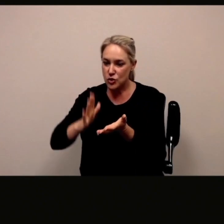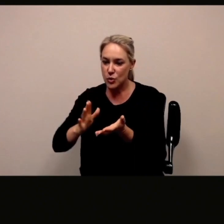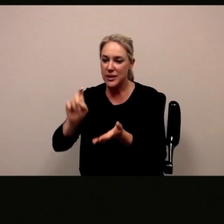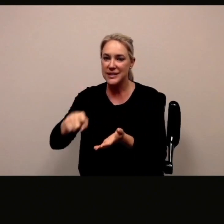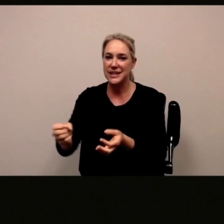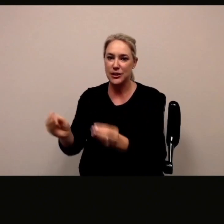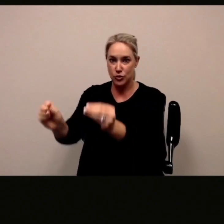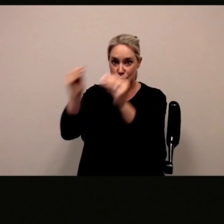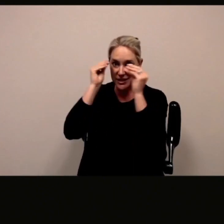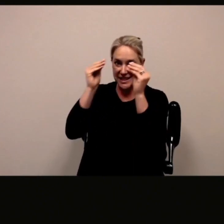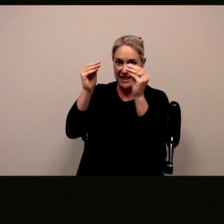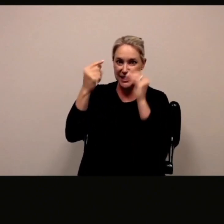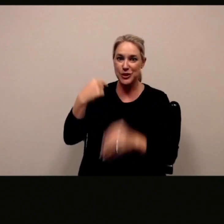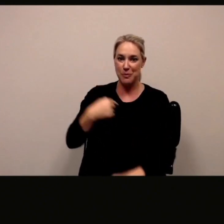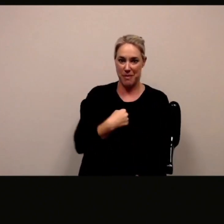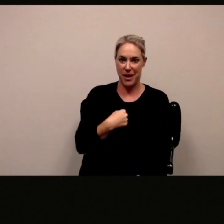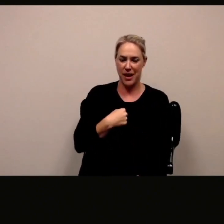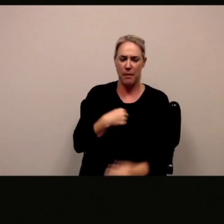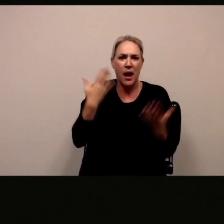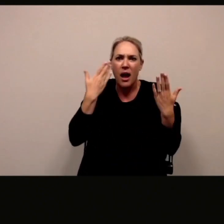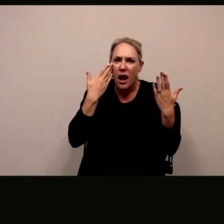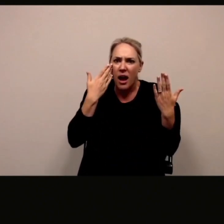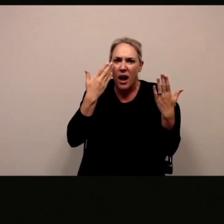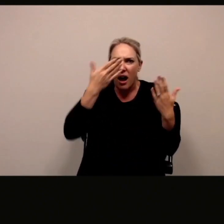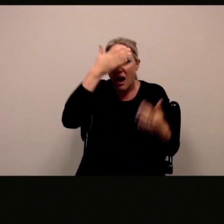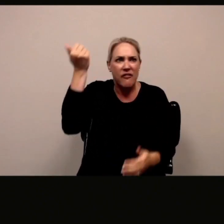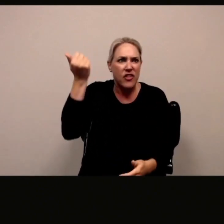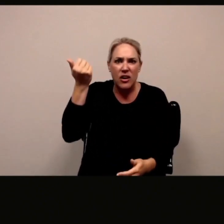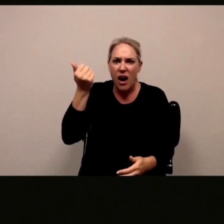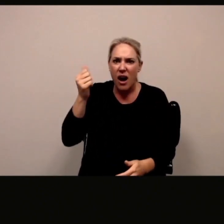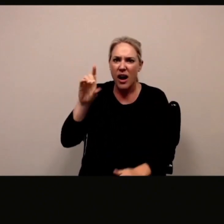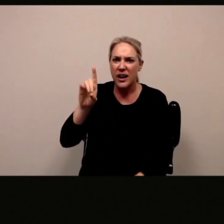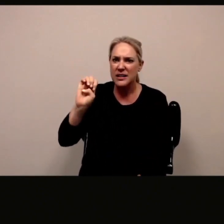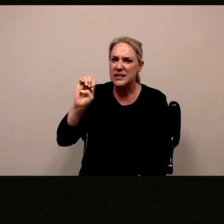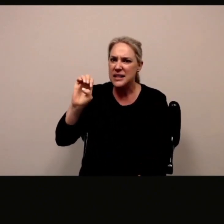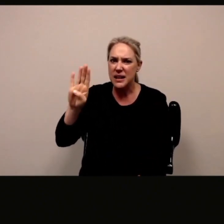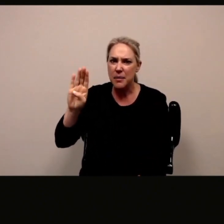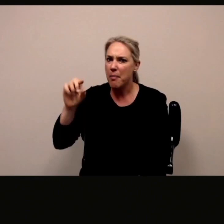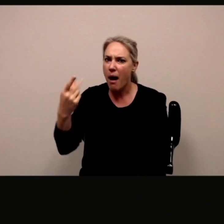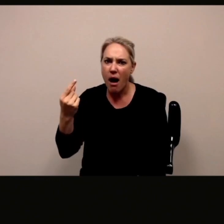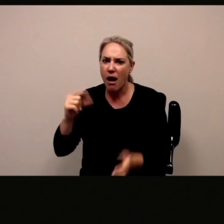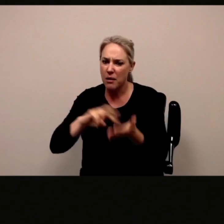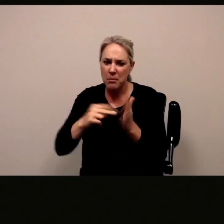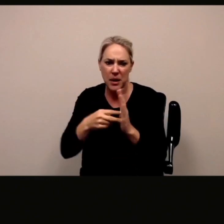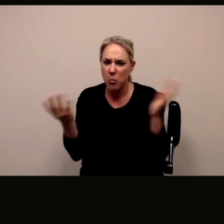You're talking about debugging. I forgot what that means. I haven't done that in God knows how long. What is that?